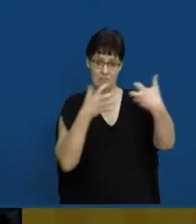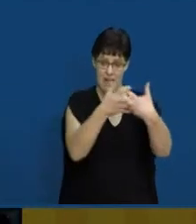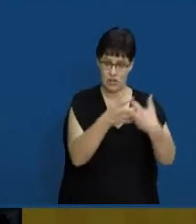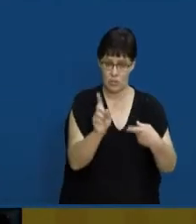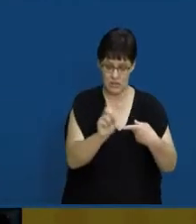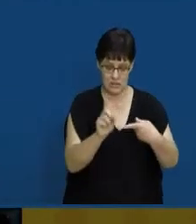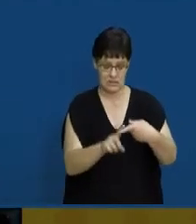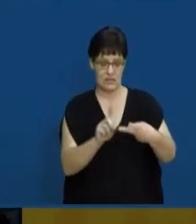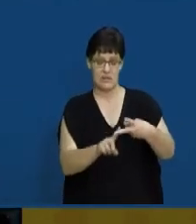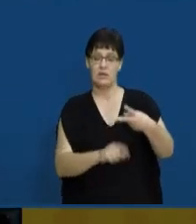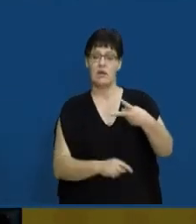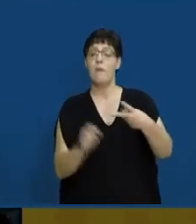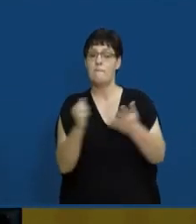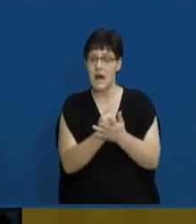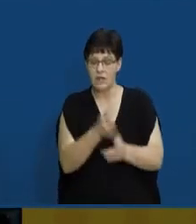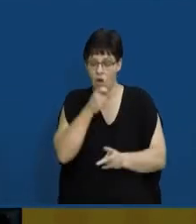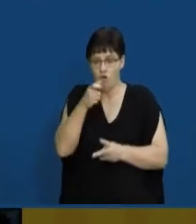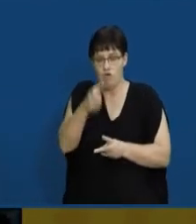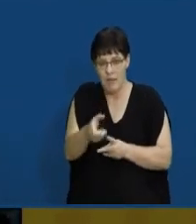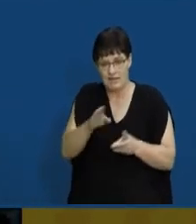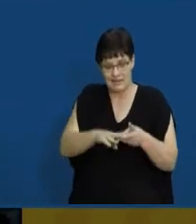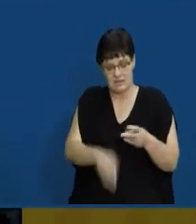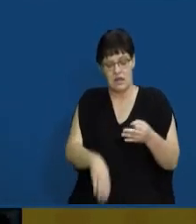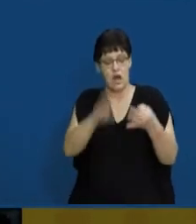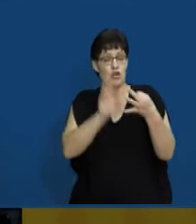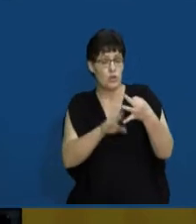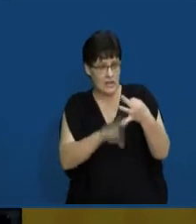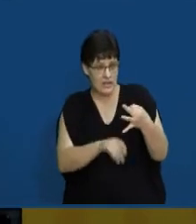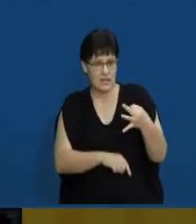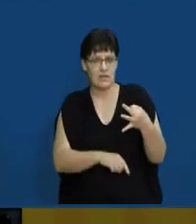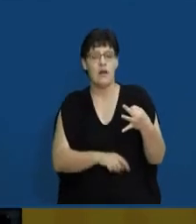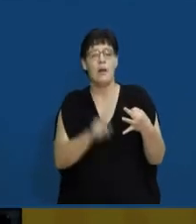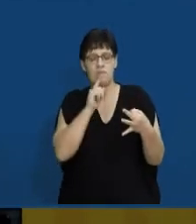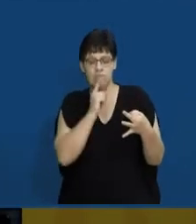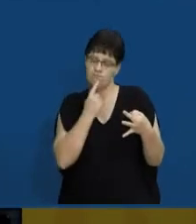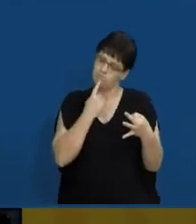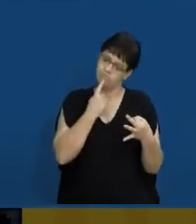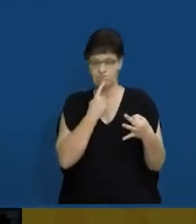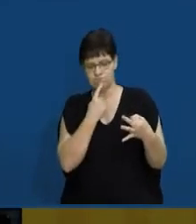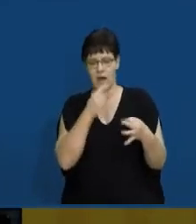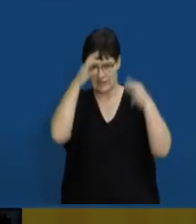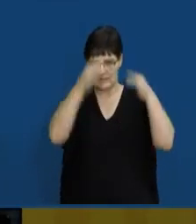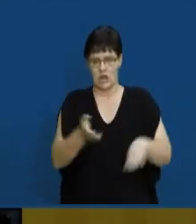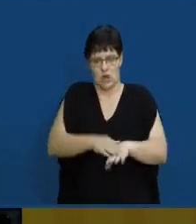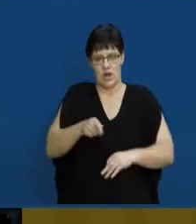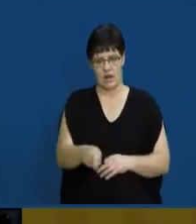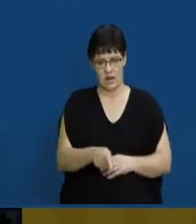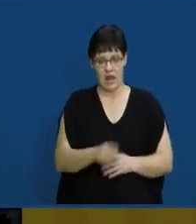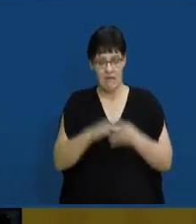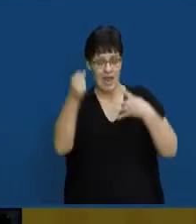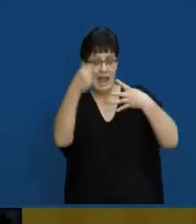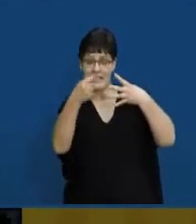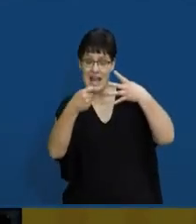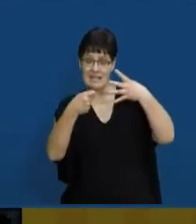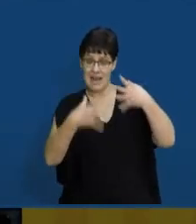Number 2, be able to comment on it. Number 3, also make a judgment on it. So when dealing with indicators,